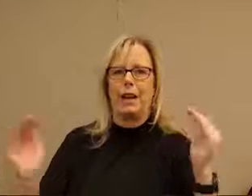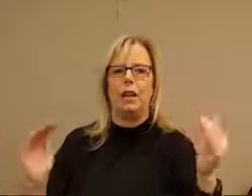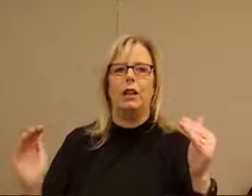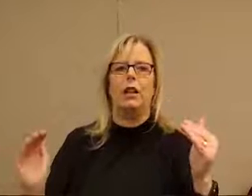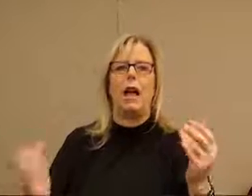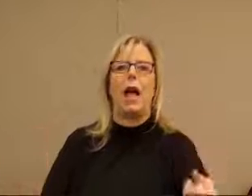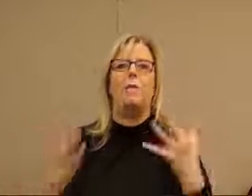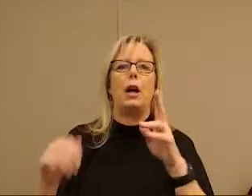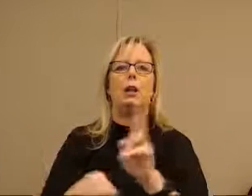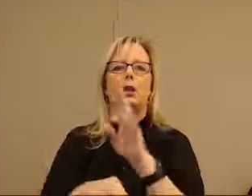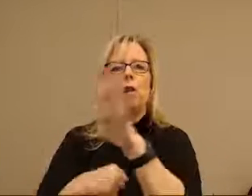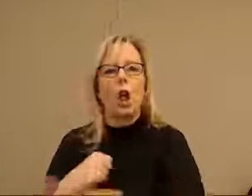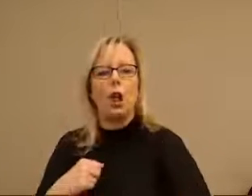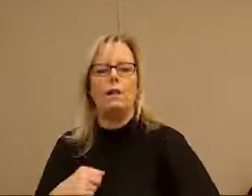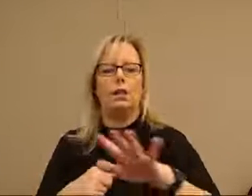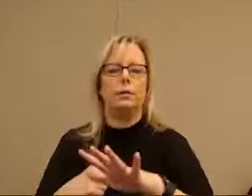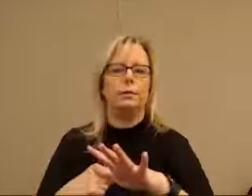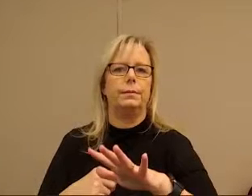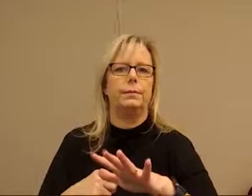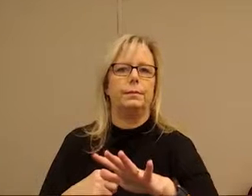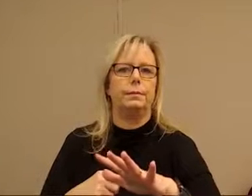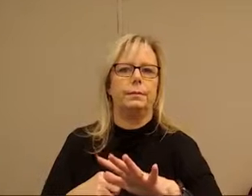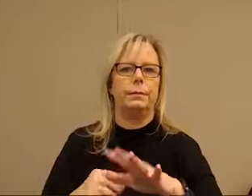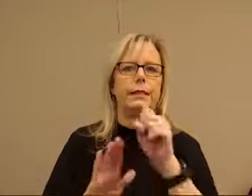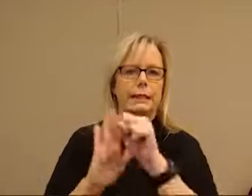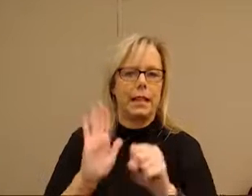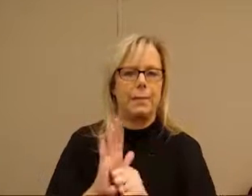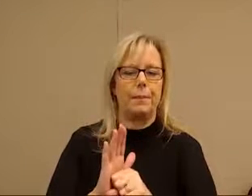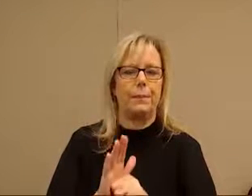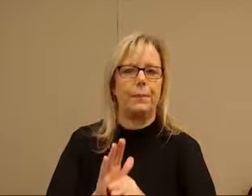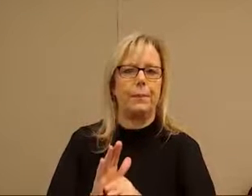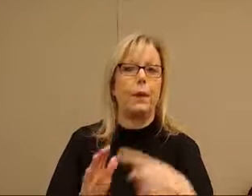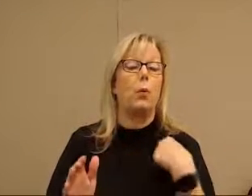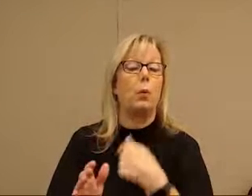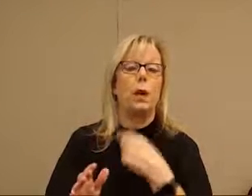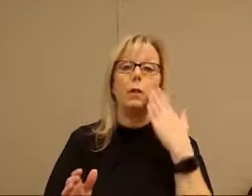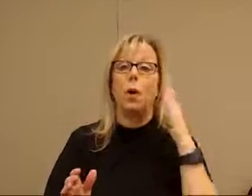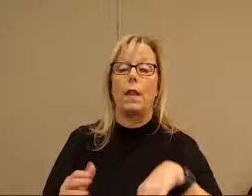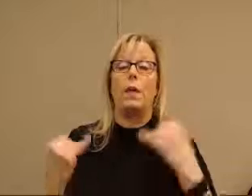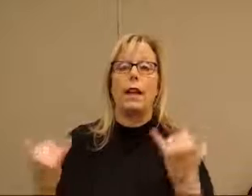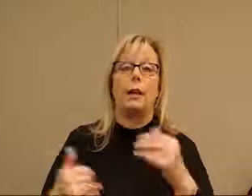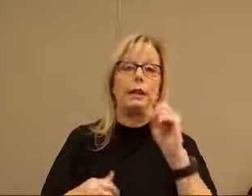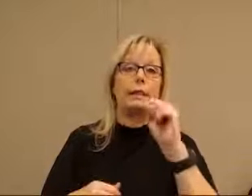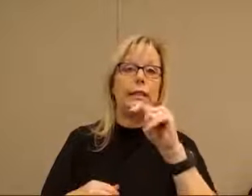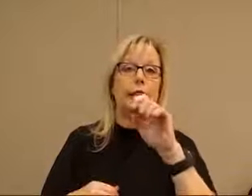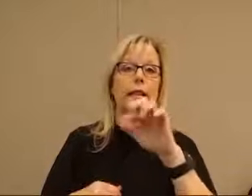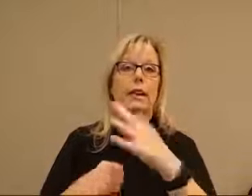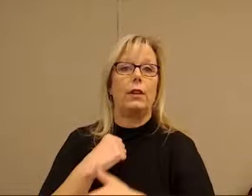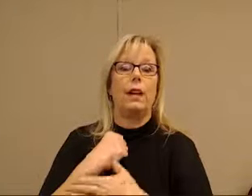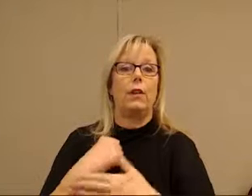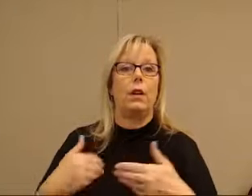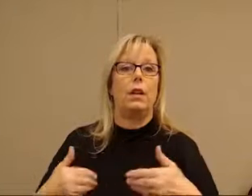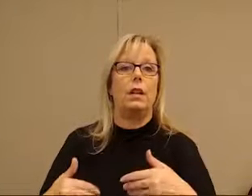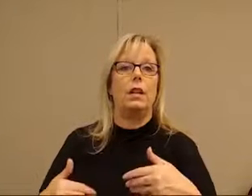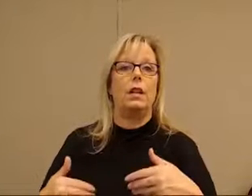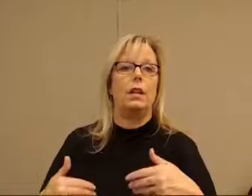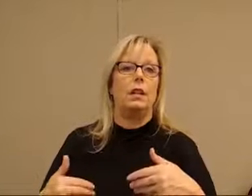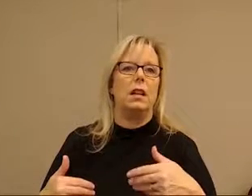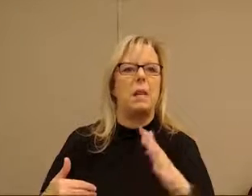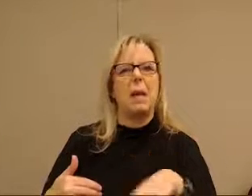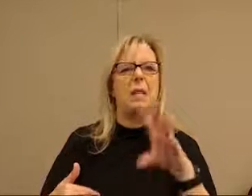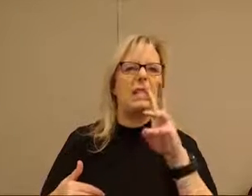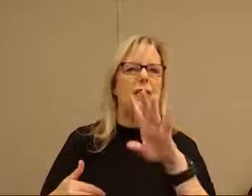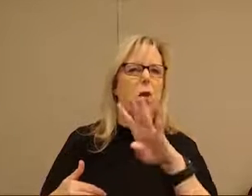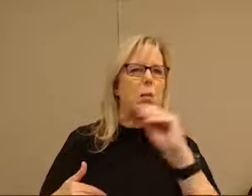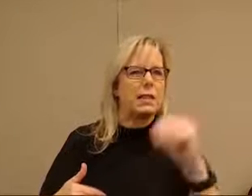terms of usage across the state. So we know that right now in St. Clair County, we're just under 64%